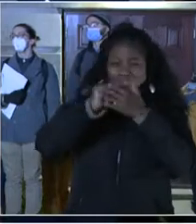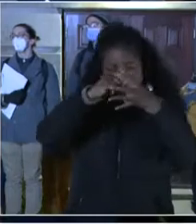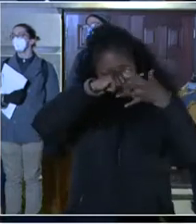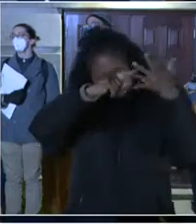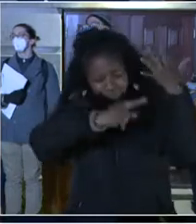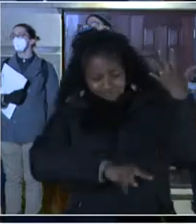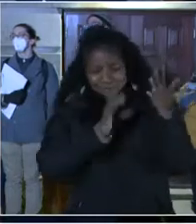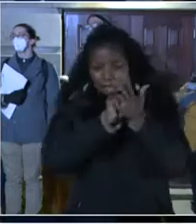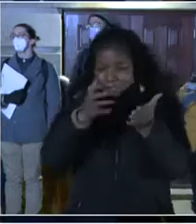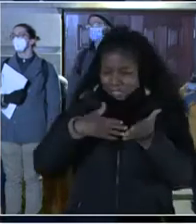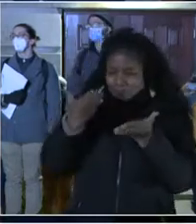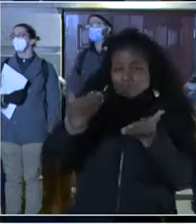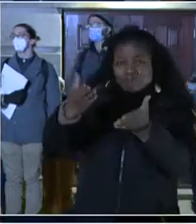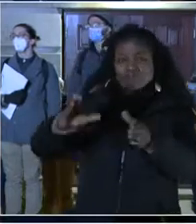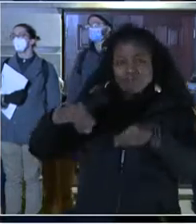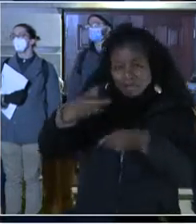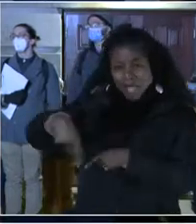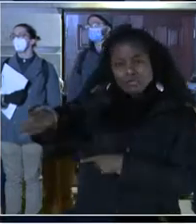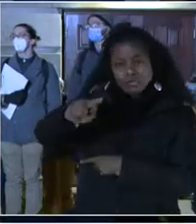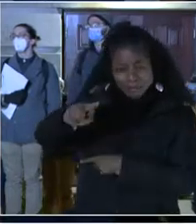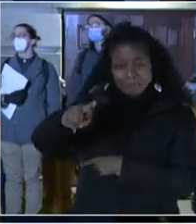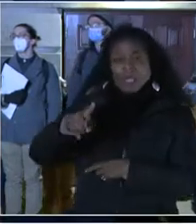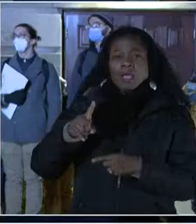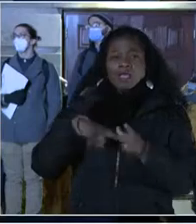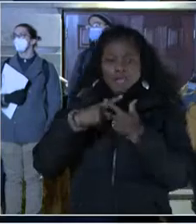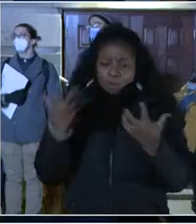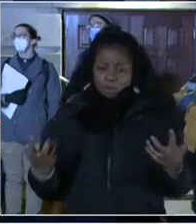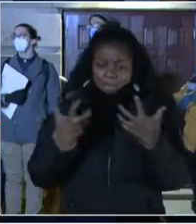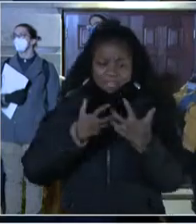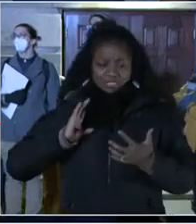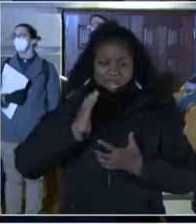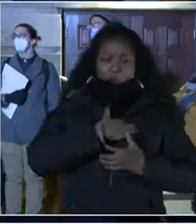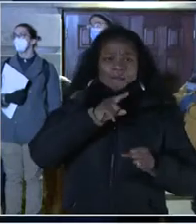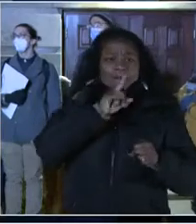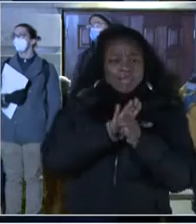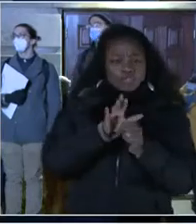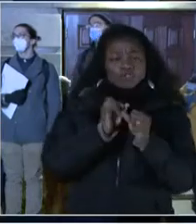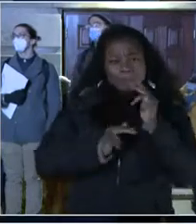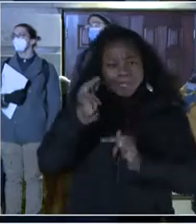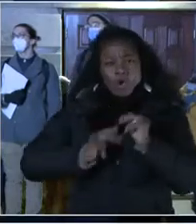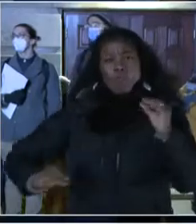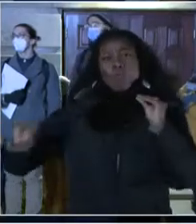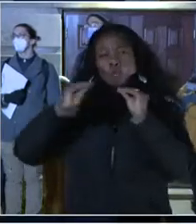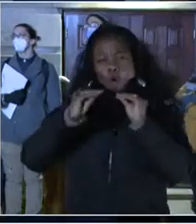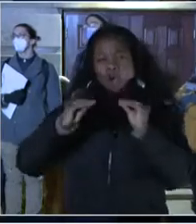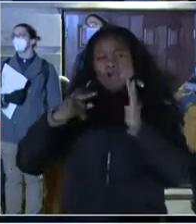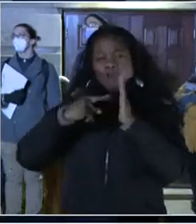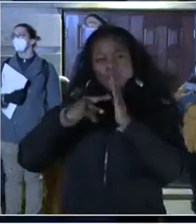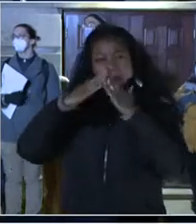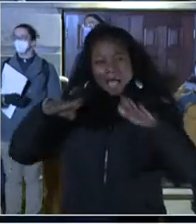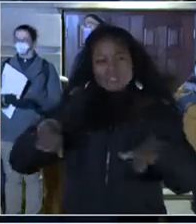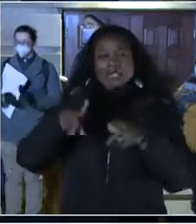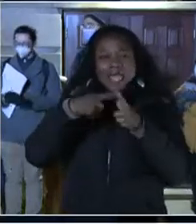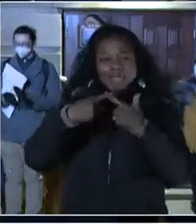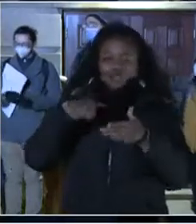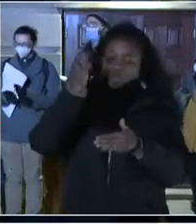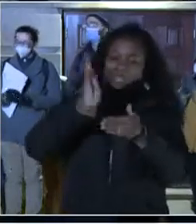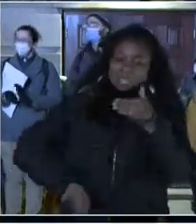here and that we all match our commitment to build more safe and affordable housing and to end homelessness. Thank you, everybody.